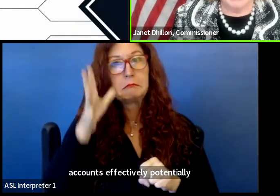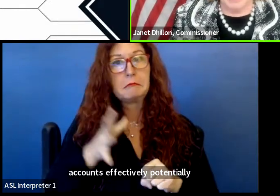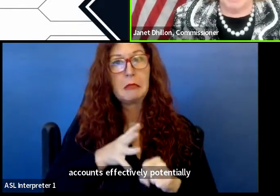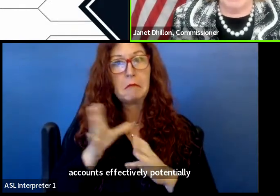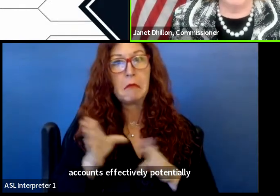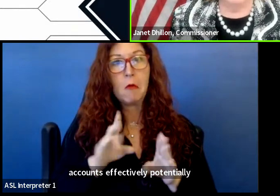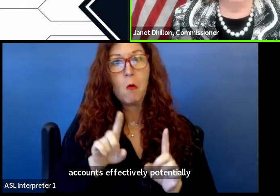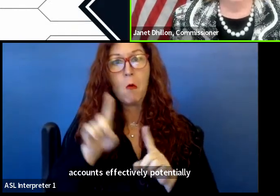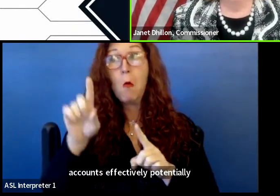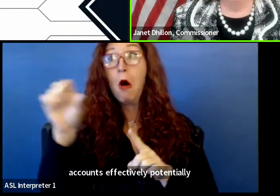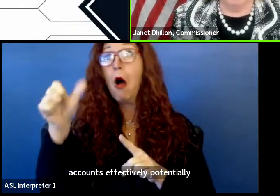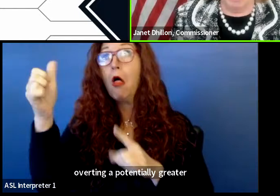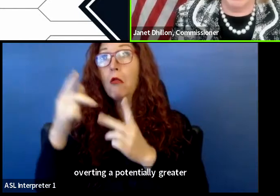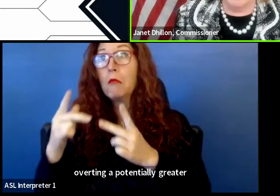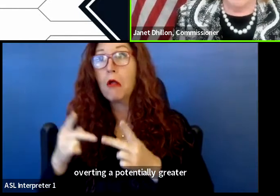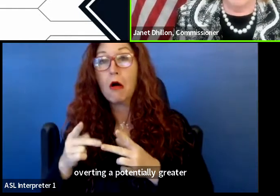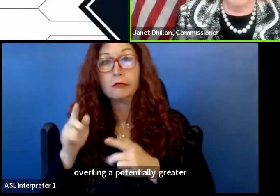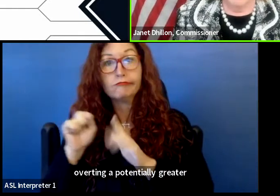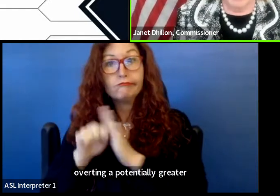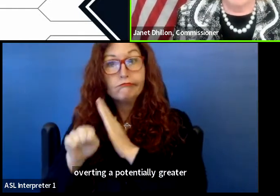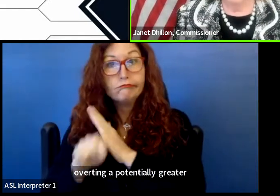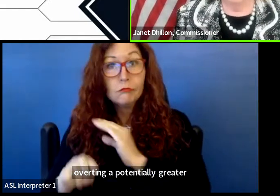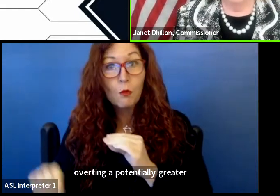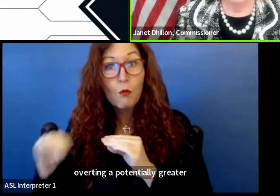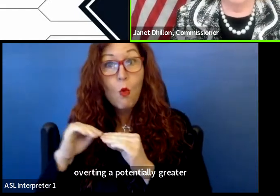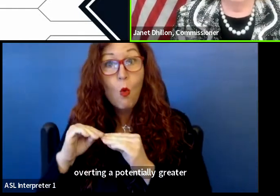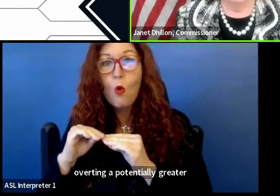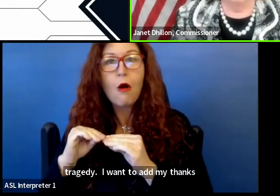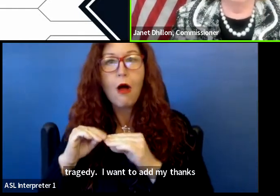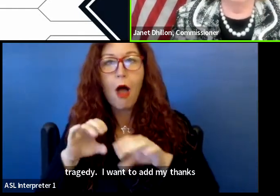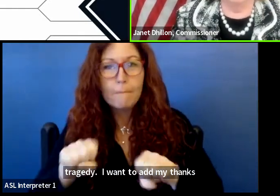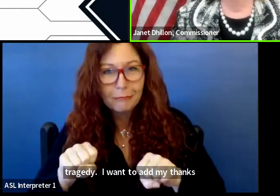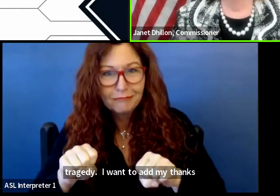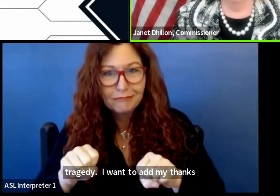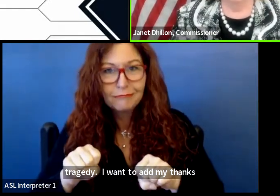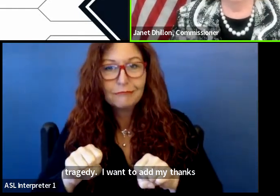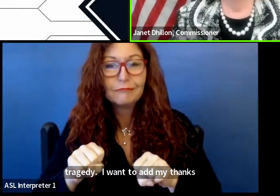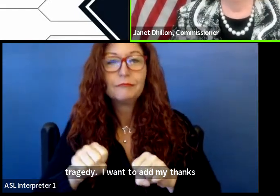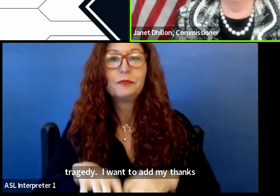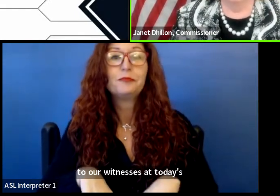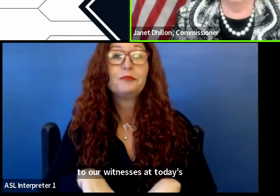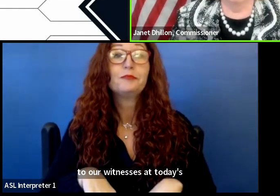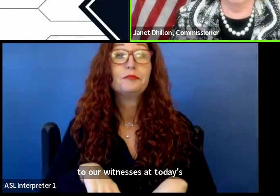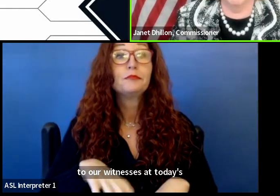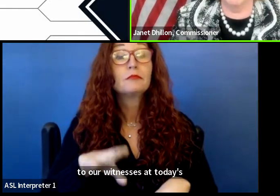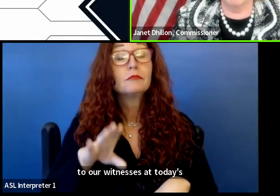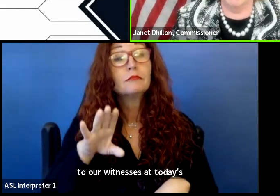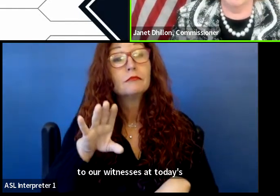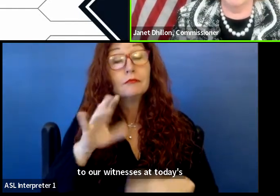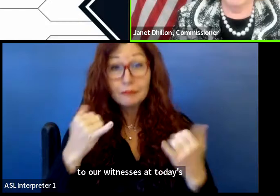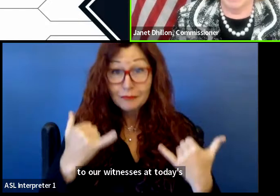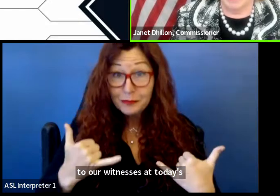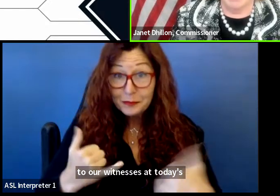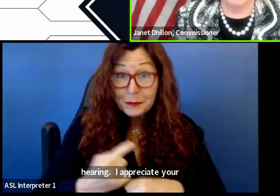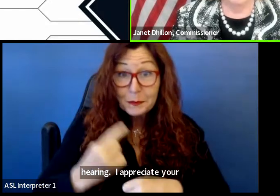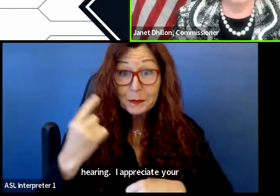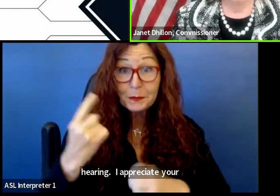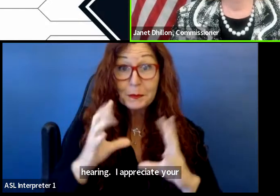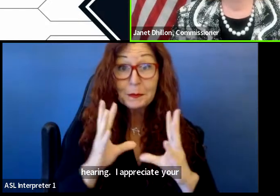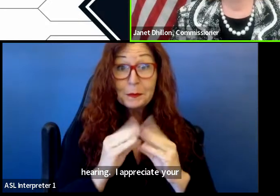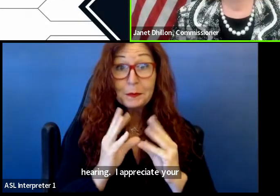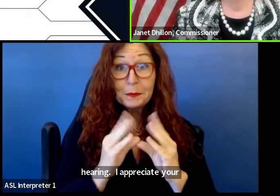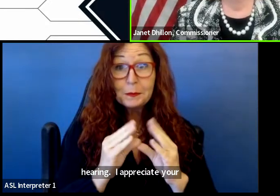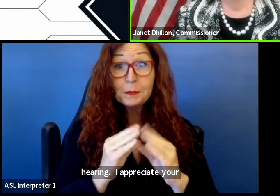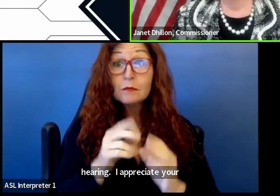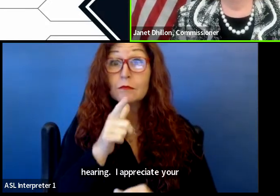i want to add my thanks to our witnesses at today's hearing i appreciate your willingness to participate and i